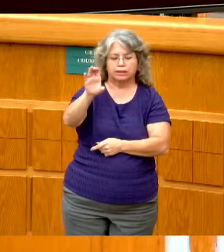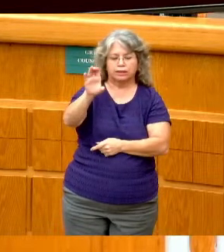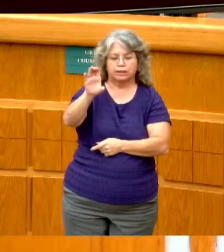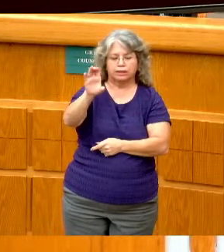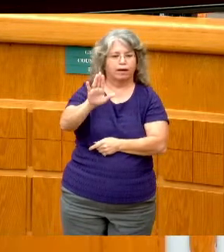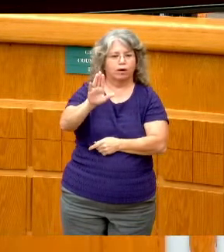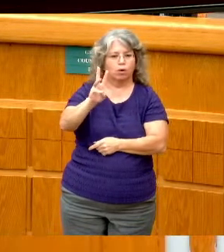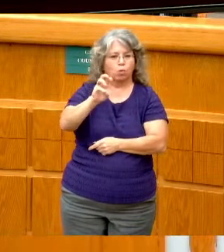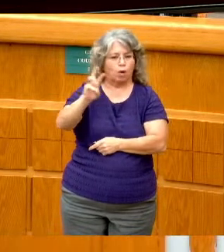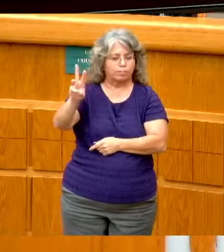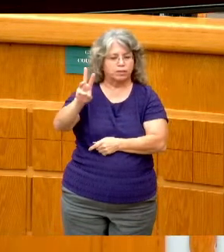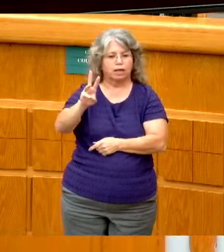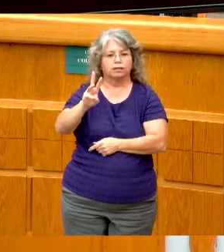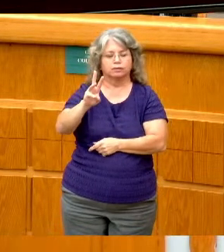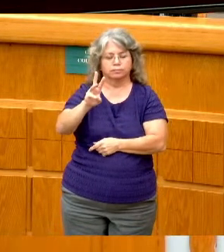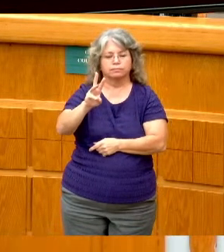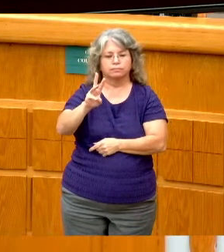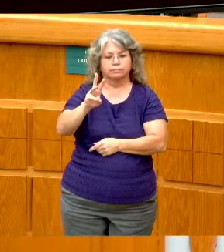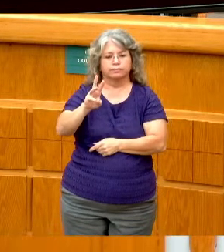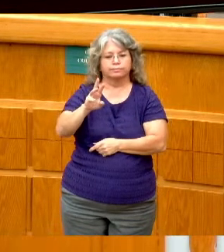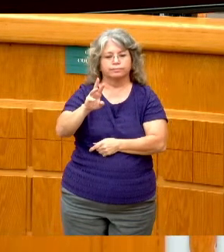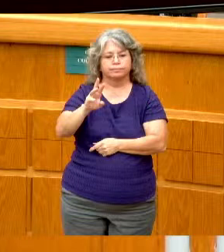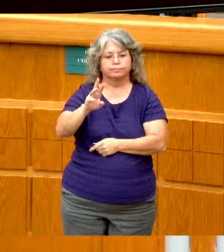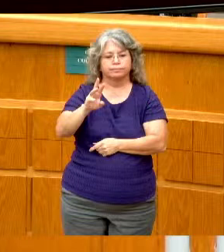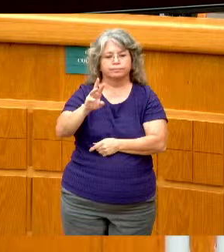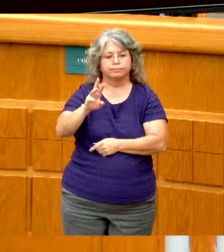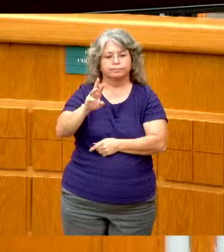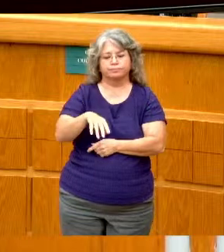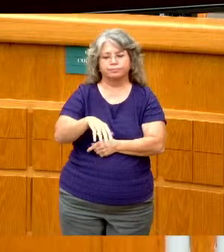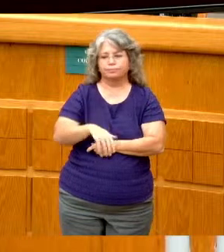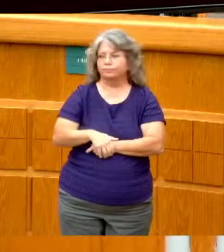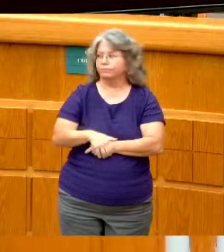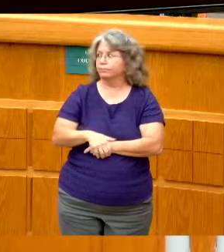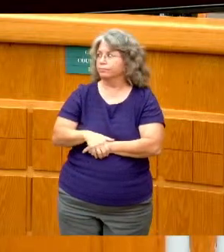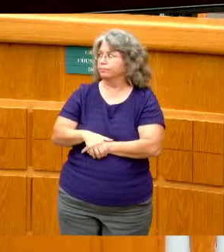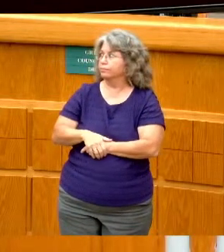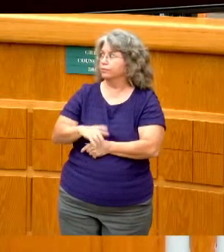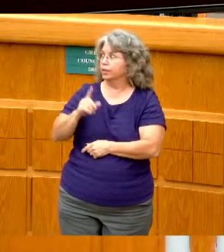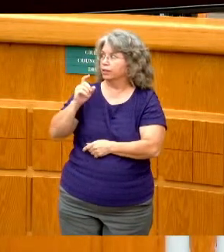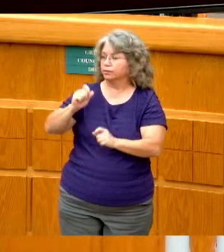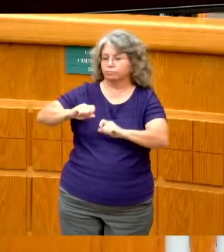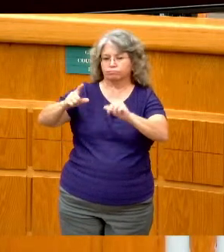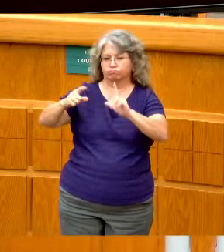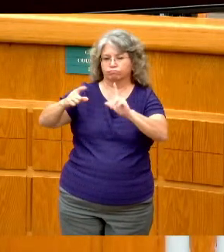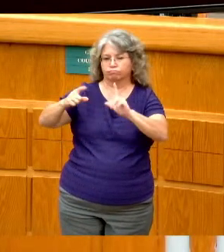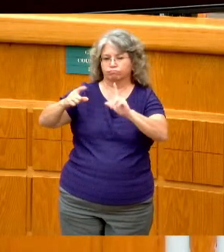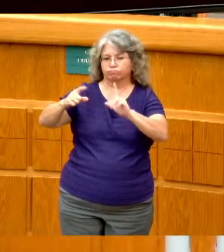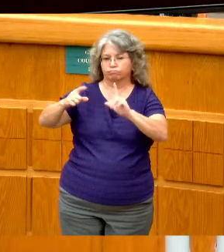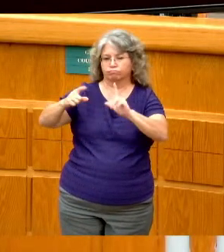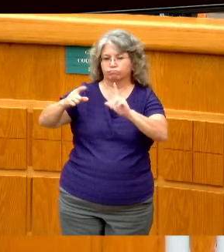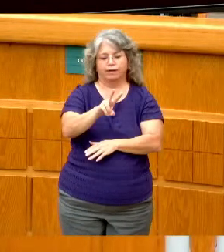adverse event reporting system, and it's here on the slide. It's